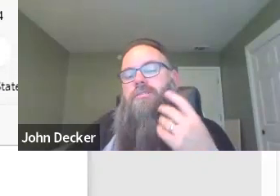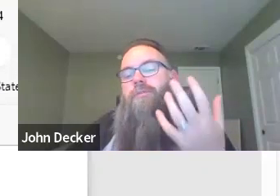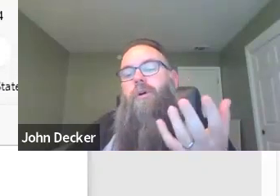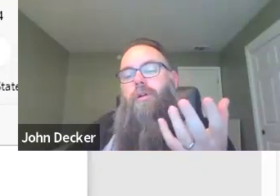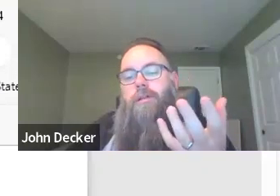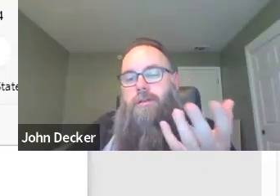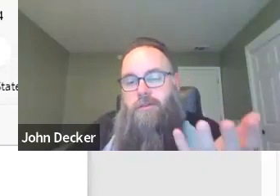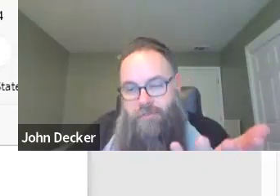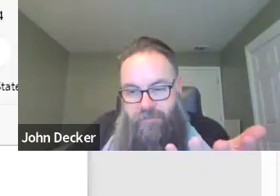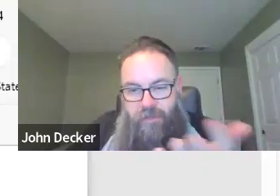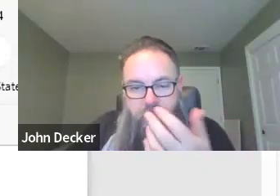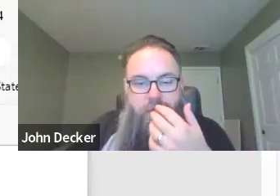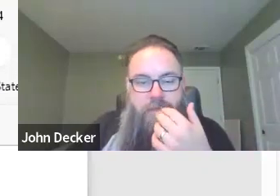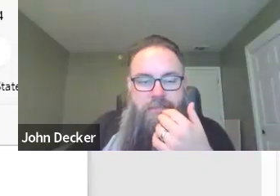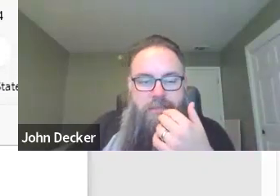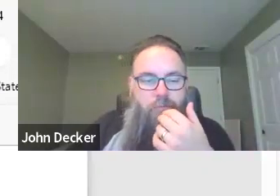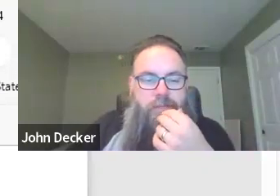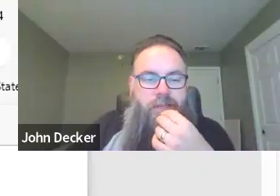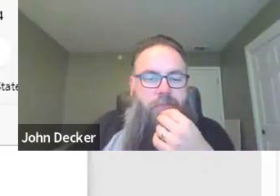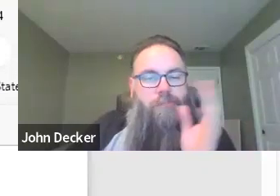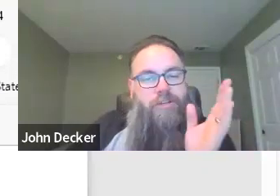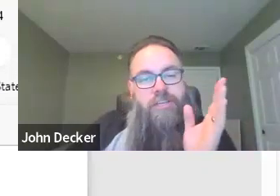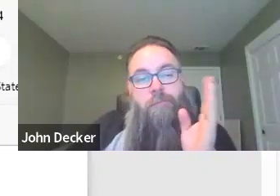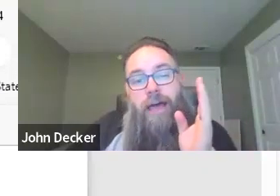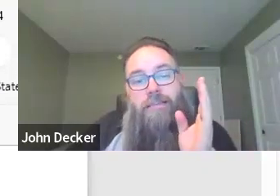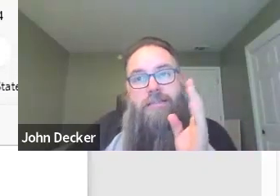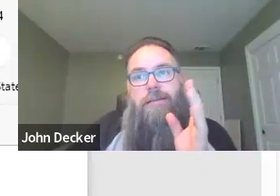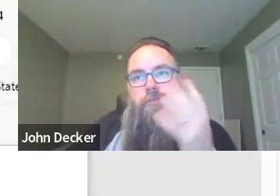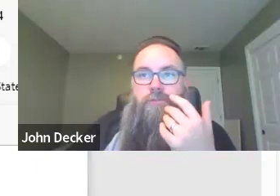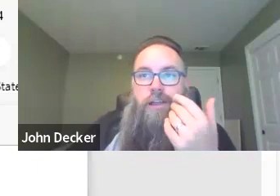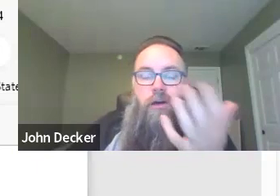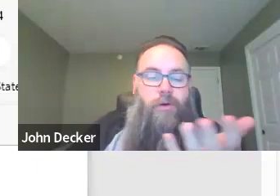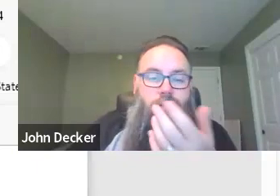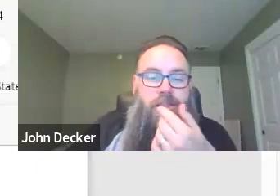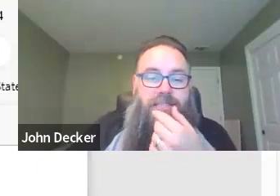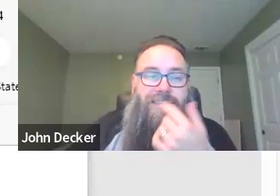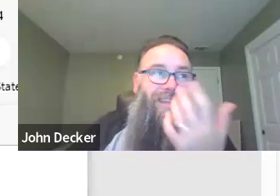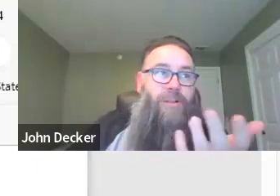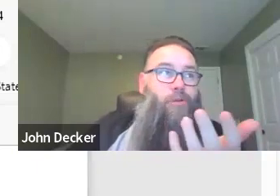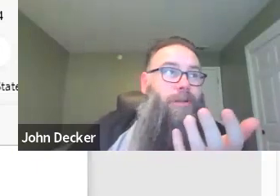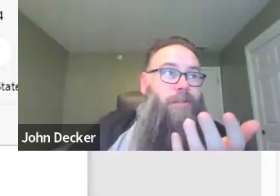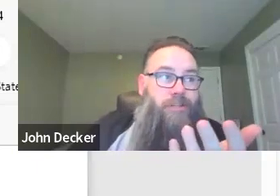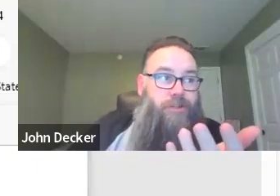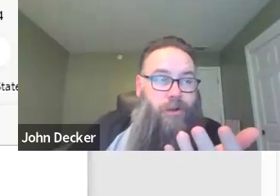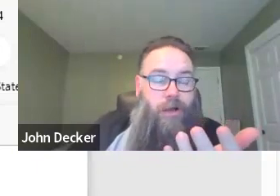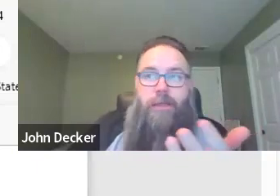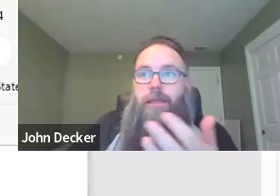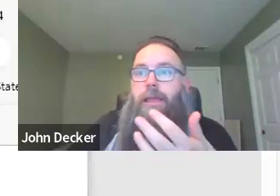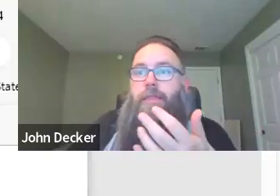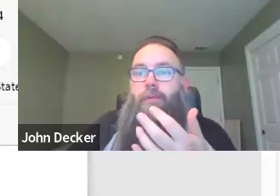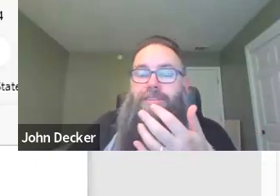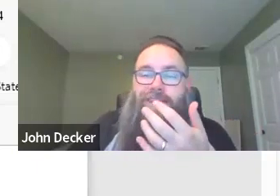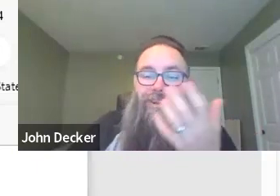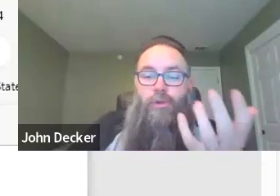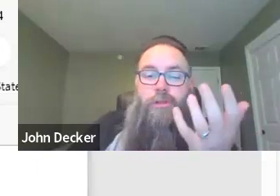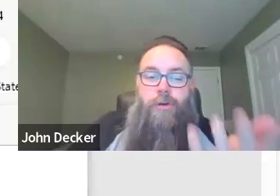usually until the fall, specifically because we need to have the budget get passed. We find out whether or not these things get included in the budget or not.